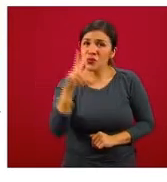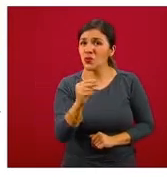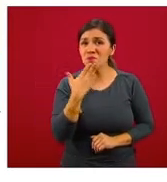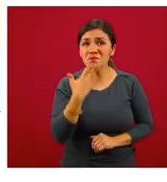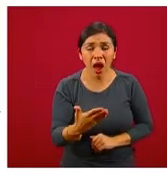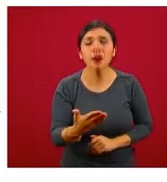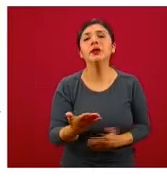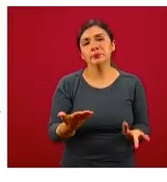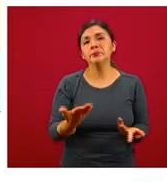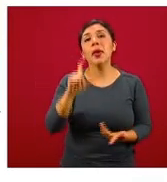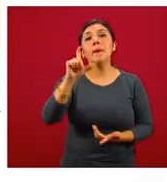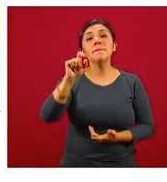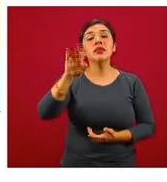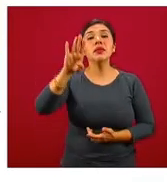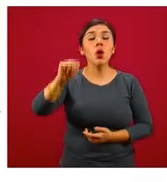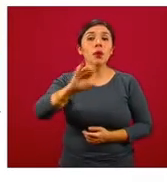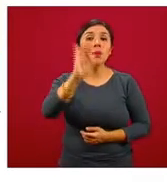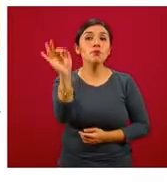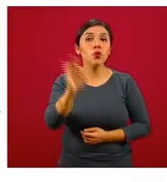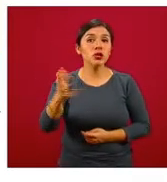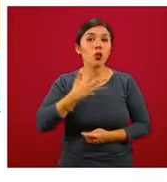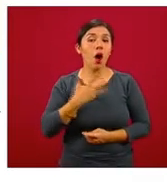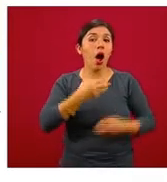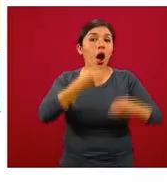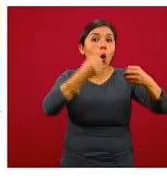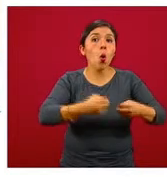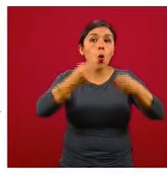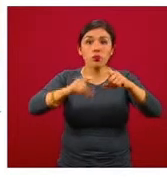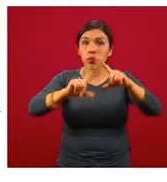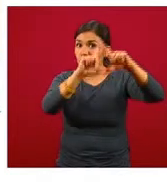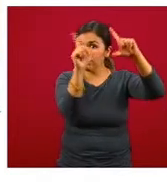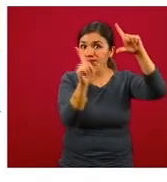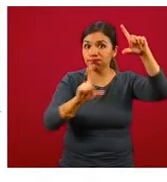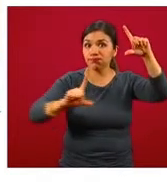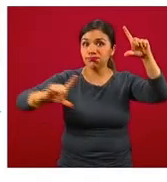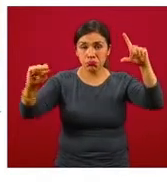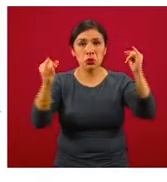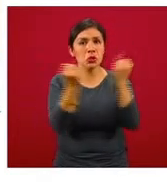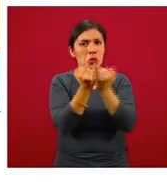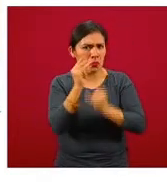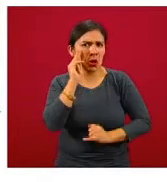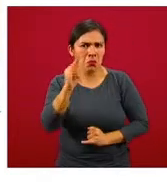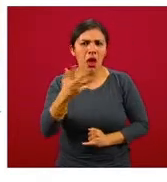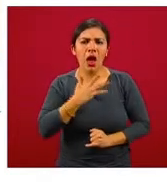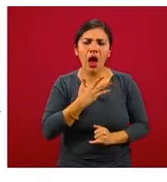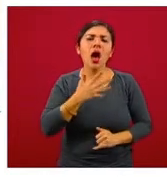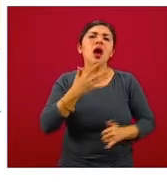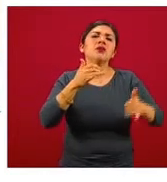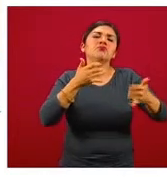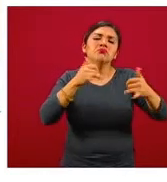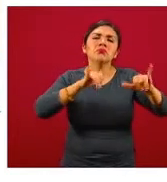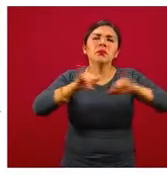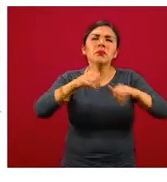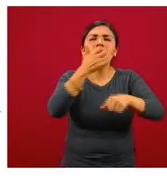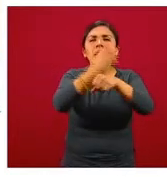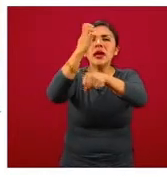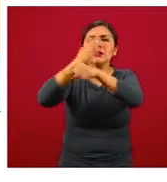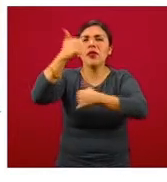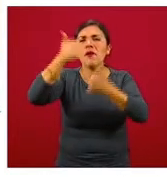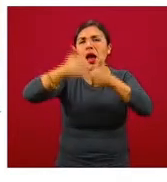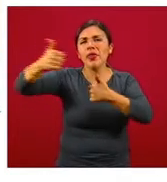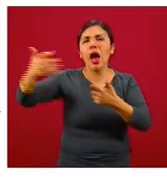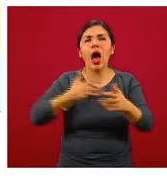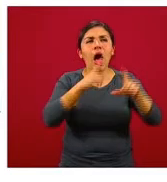y bueno, serious 29% es lung la ocupación problems. a nivel This is our nacional e occupancy rate igual vemos cómo se distribuye en nationally. las So you can diferentes see how entidades it